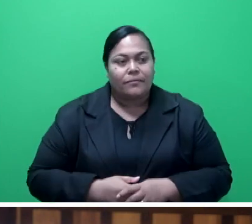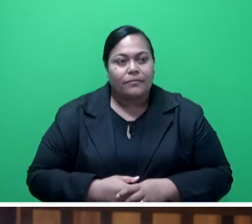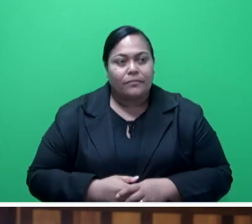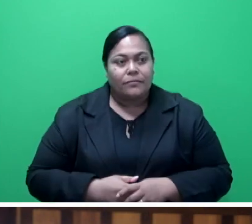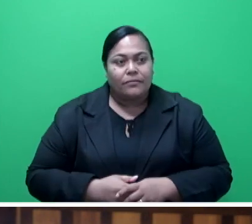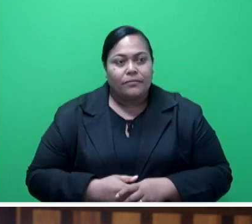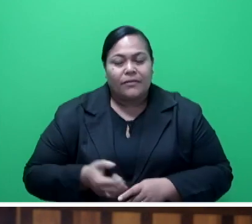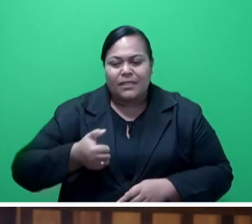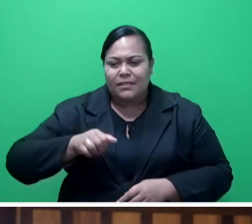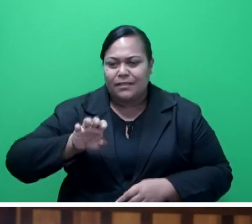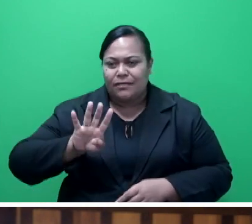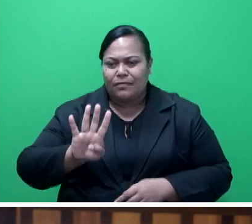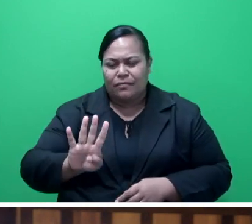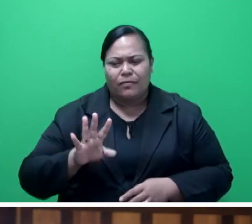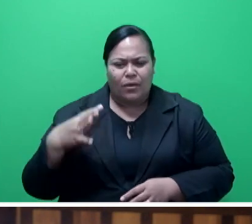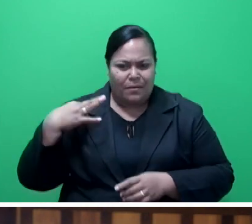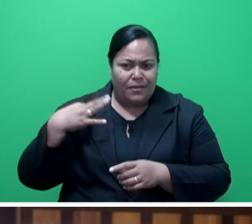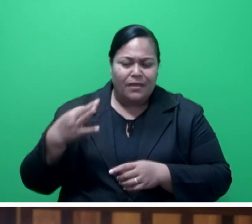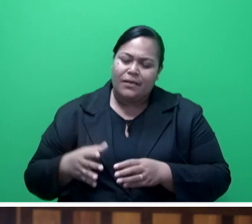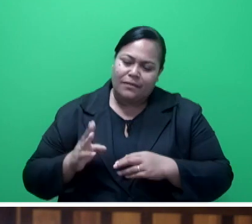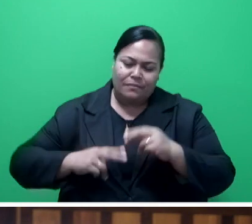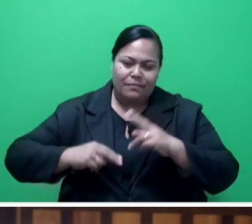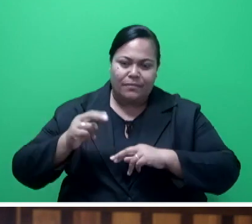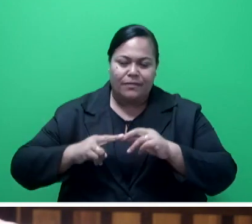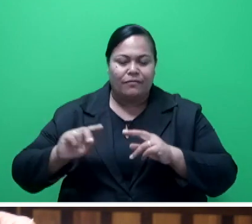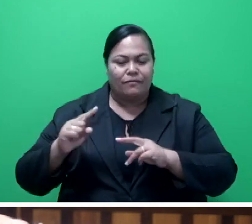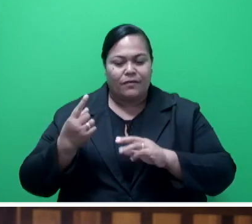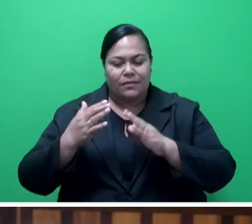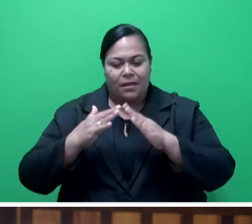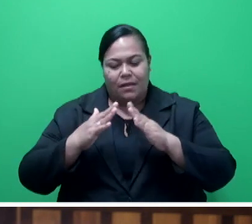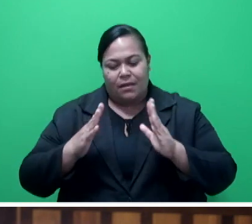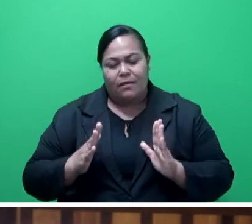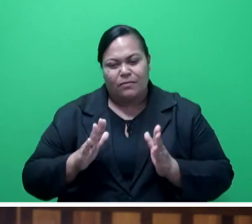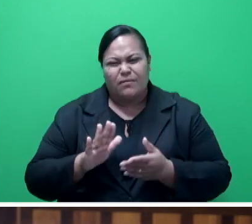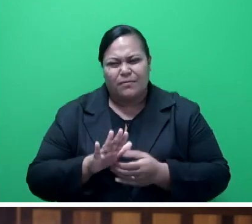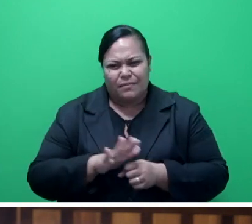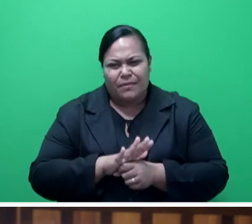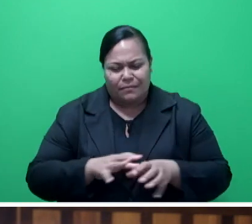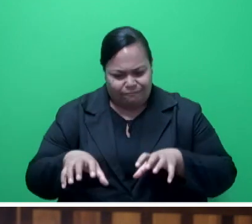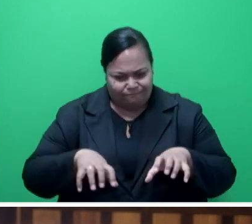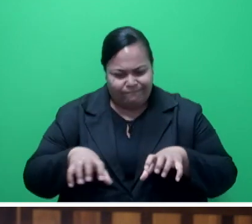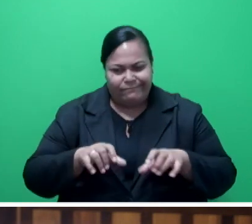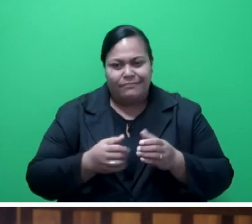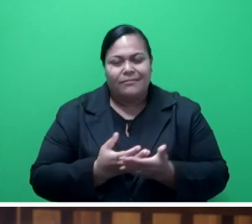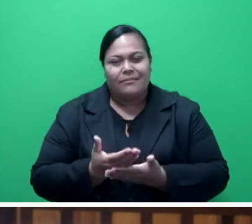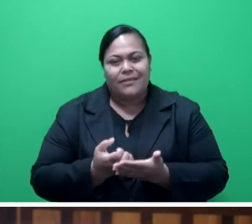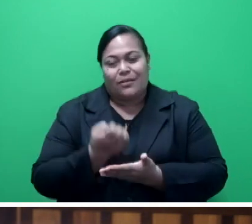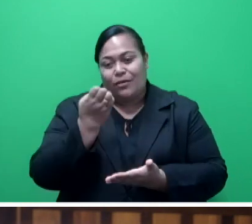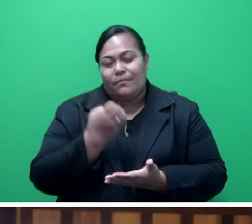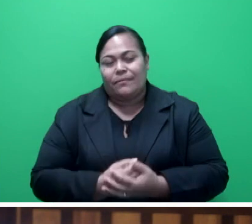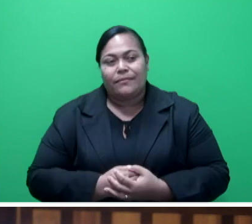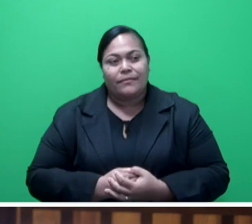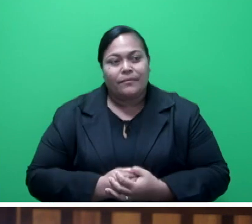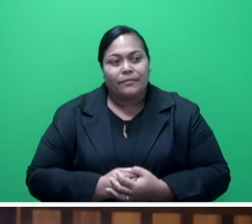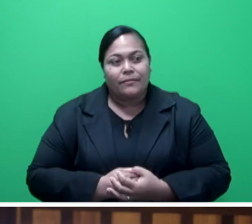64 applicants were constructing the first home, creating much needed economic activity, in particular in the Western Division. Mr. Speaker,